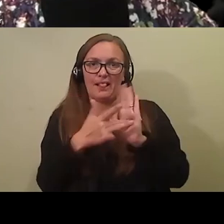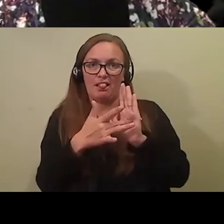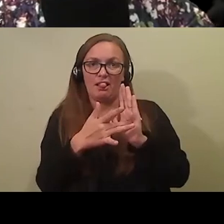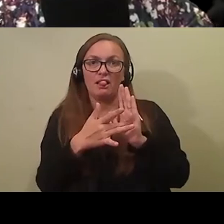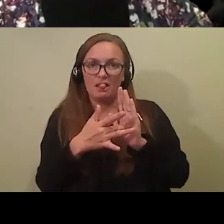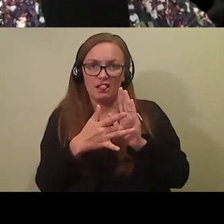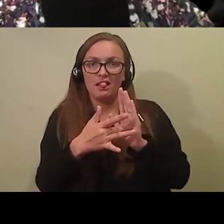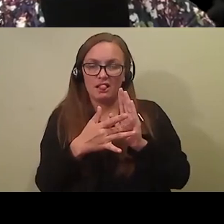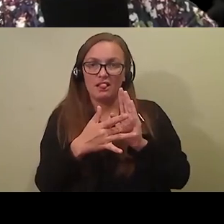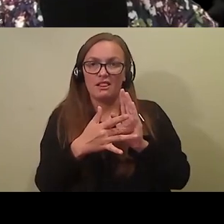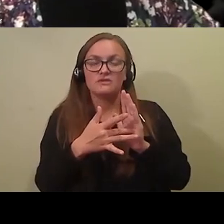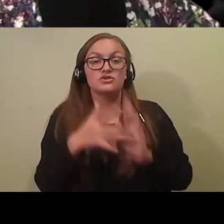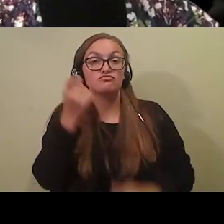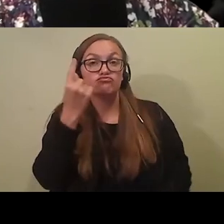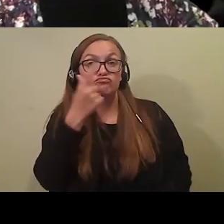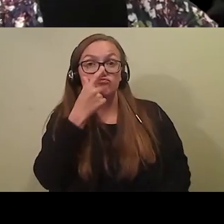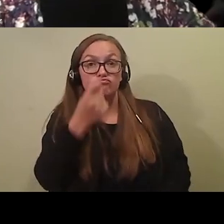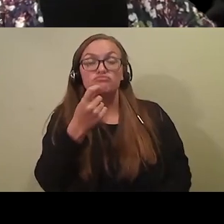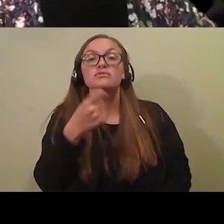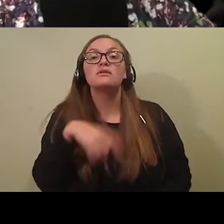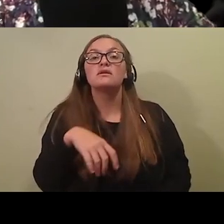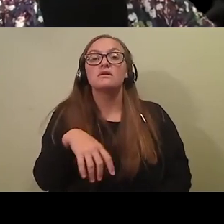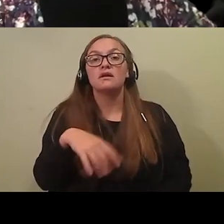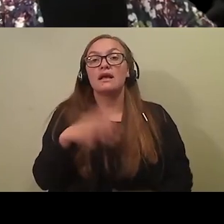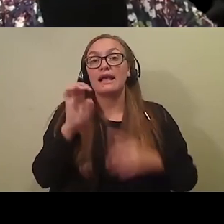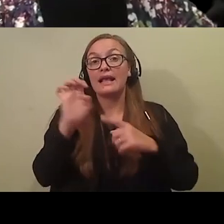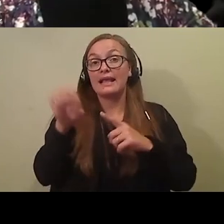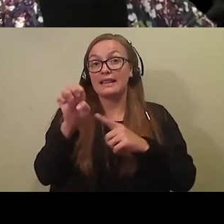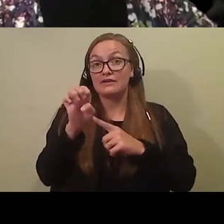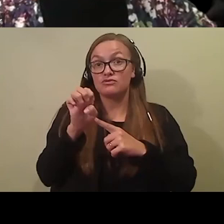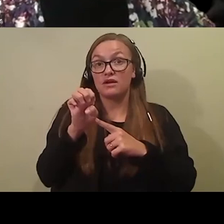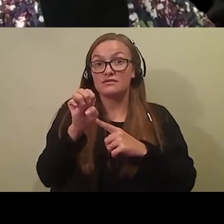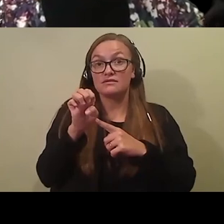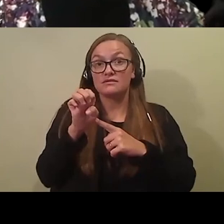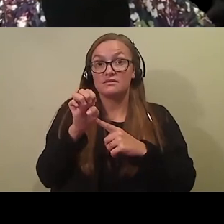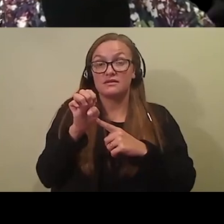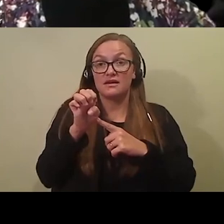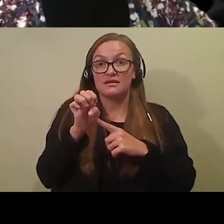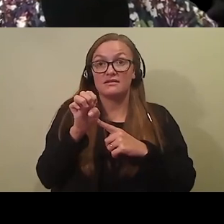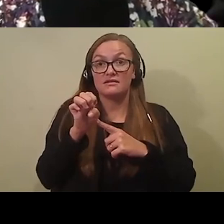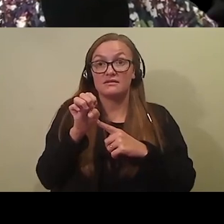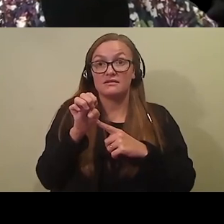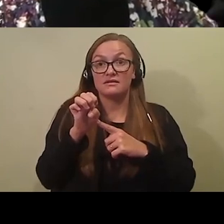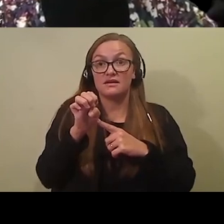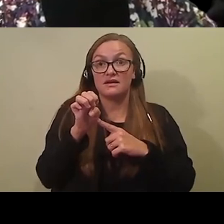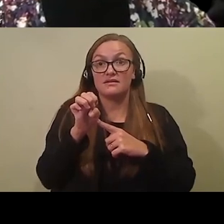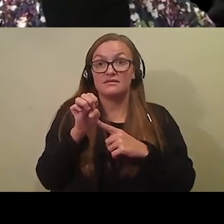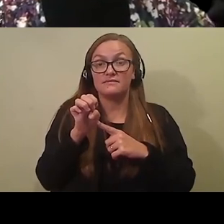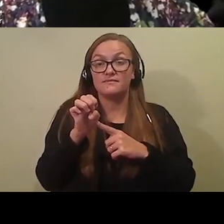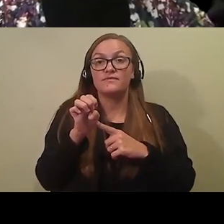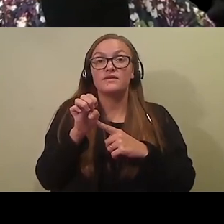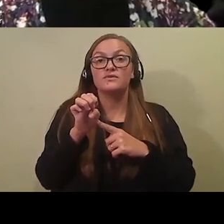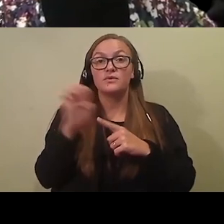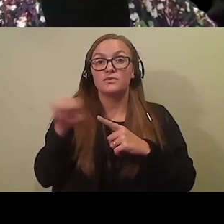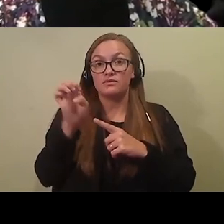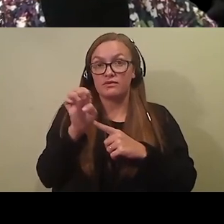interesting thing is that when electrons go from one floor to another floor, if it goes to a higher floor, you have to give it energy.